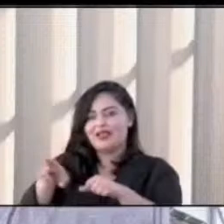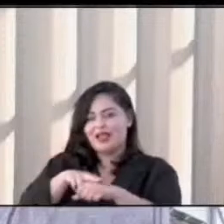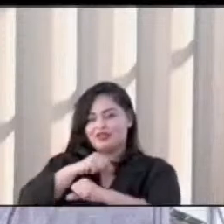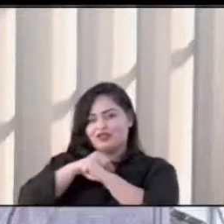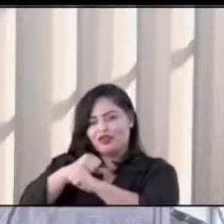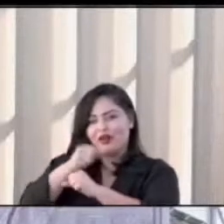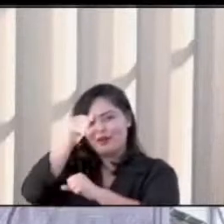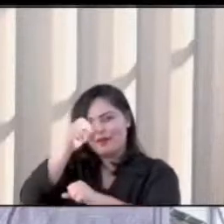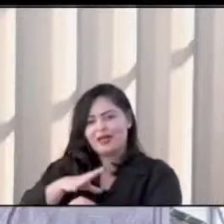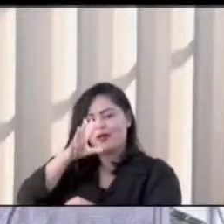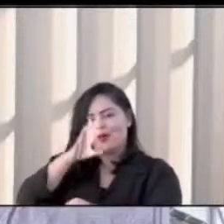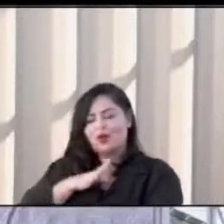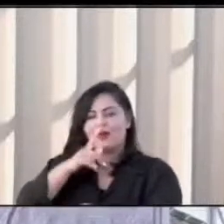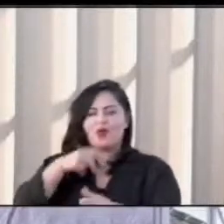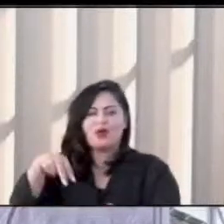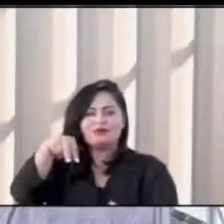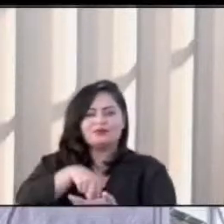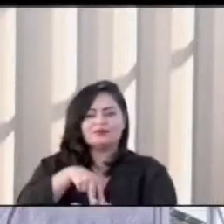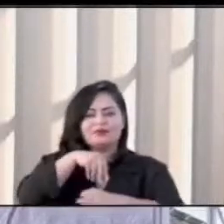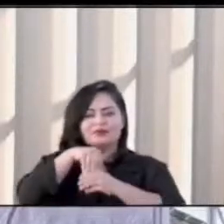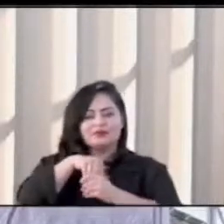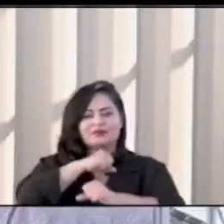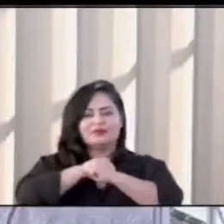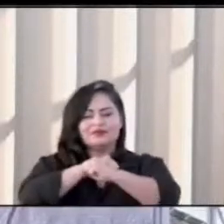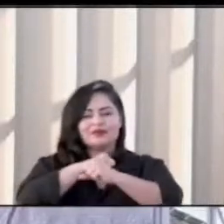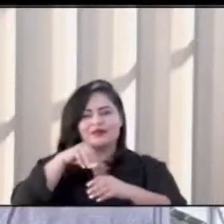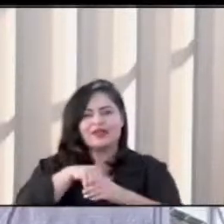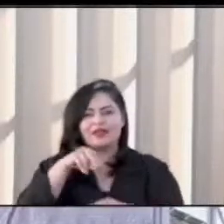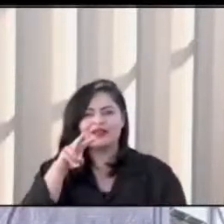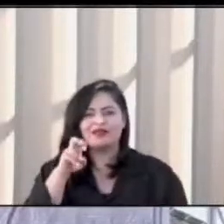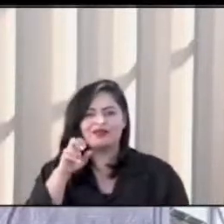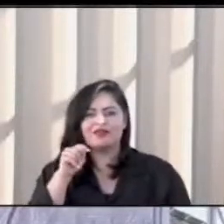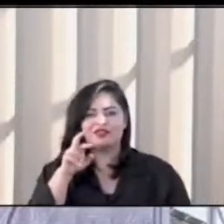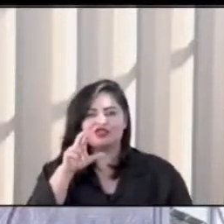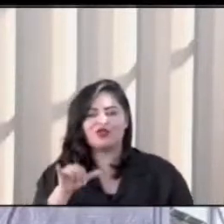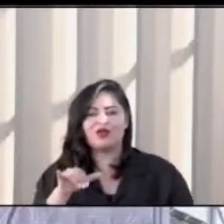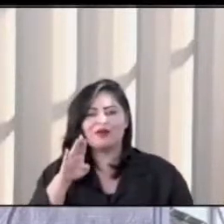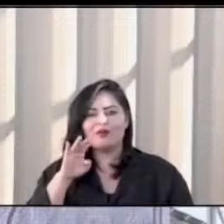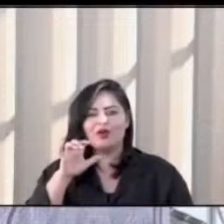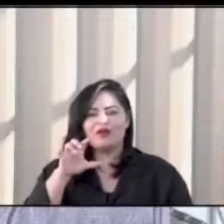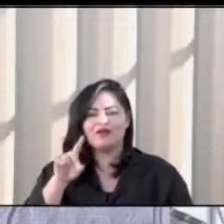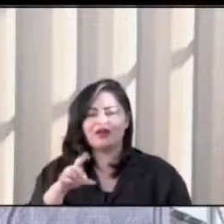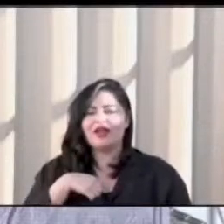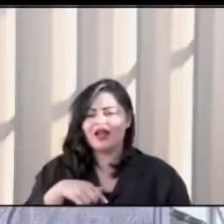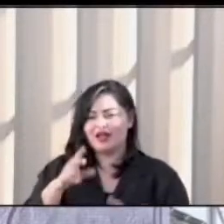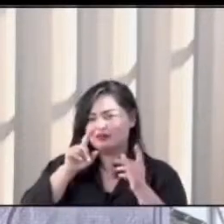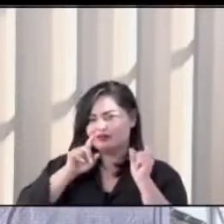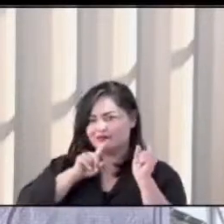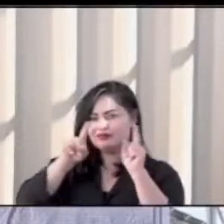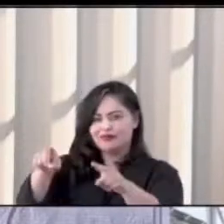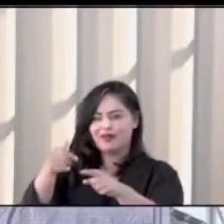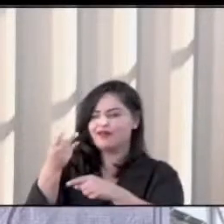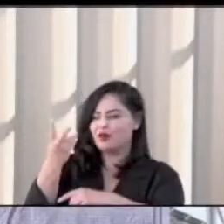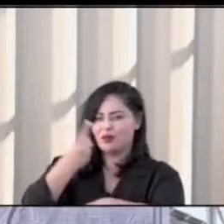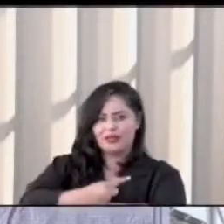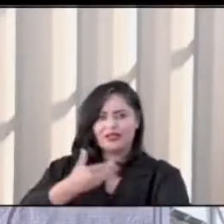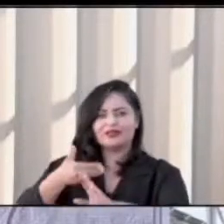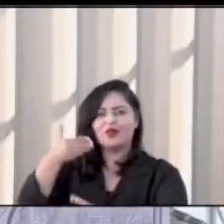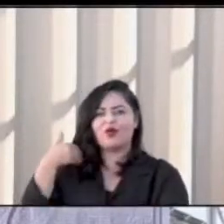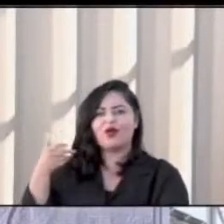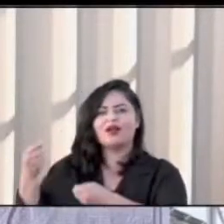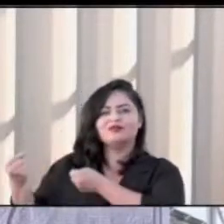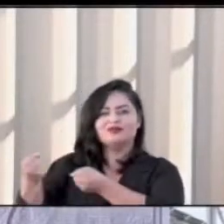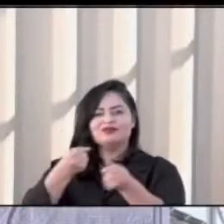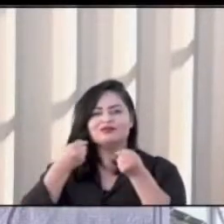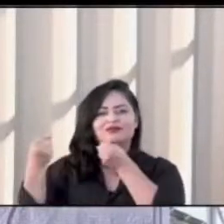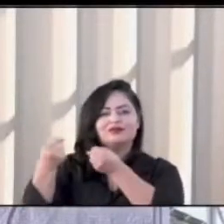Guards men and women who are positioned there on Ventura Boulevard. There's a very heavy LAPD presence. I was able to go a couple days ago and drive through the